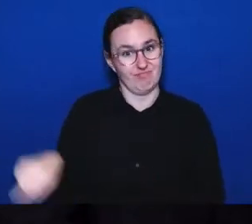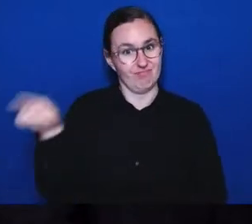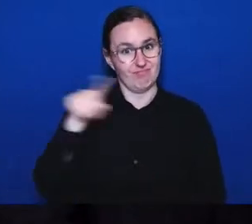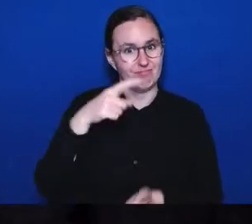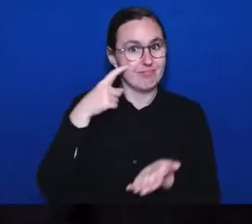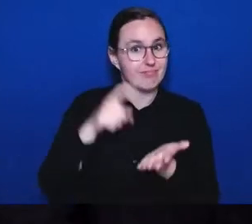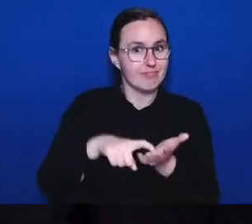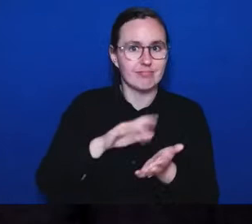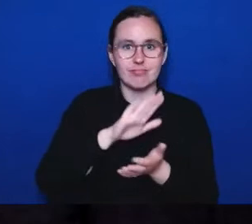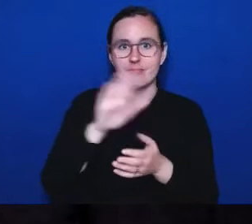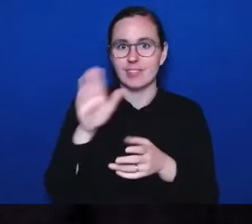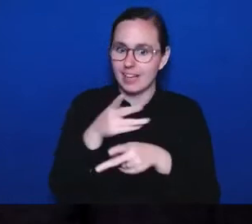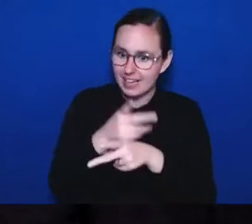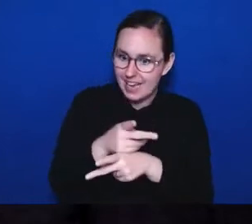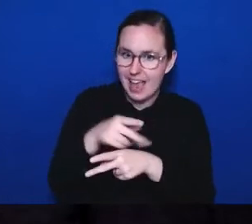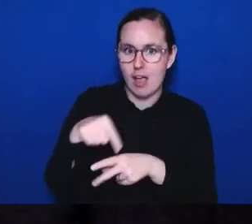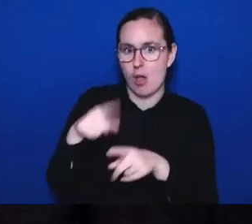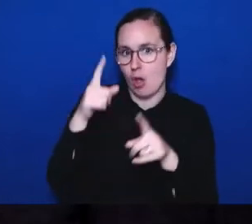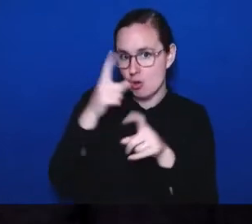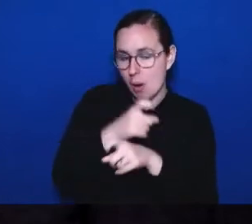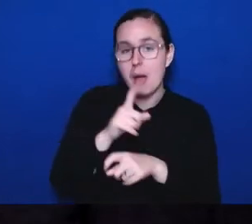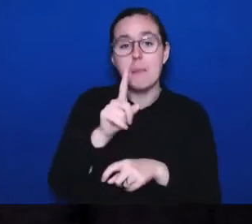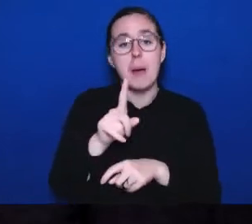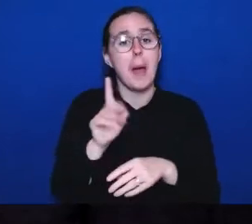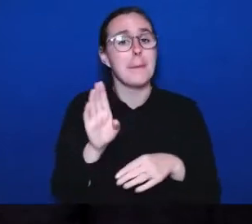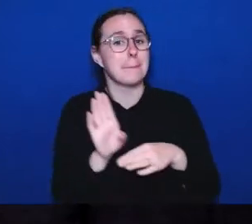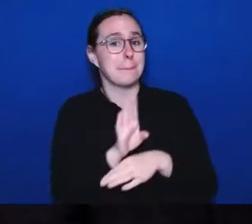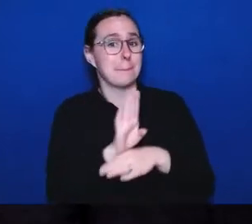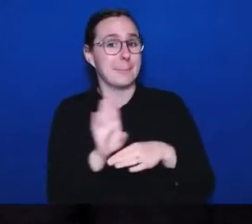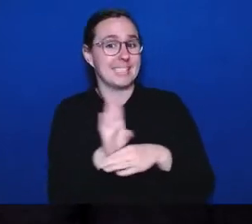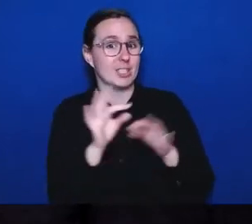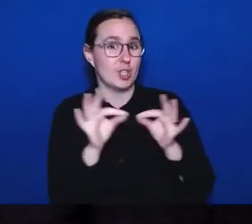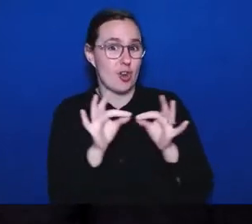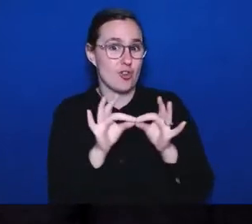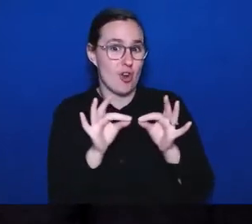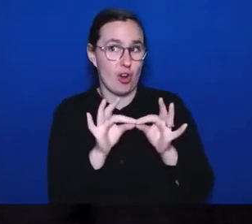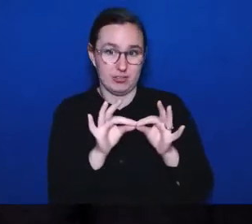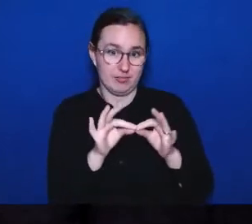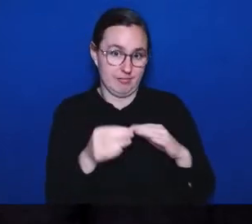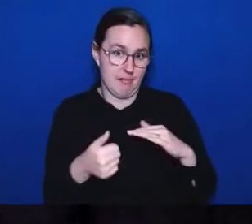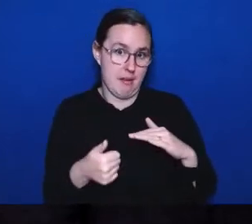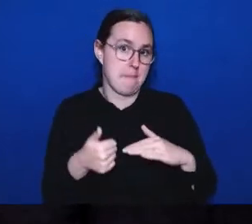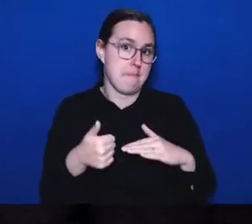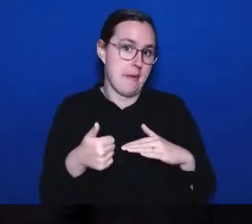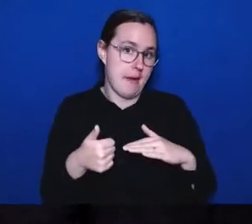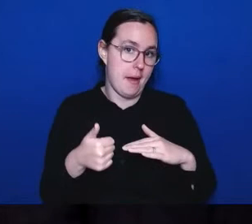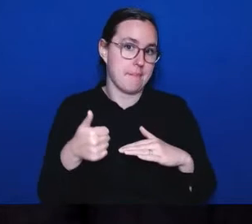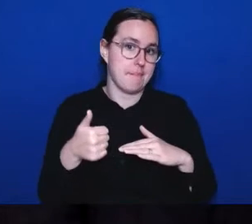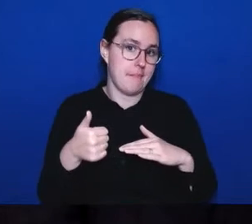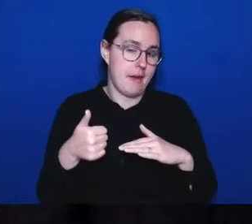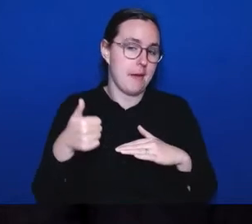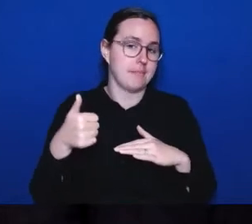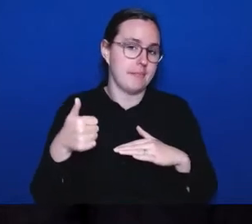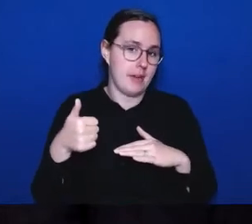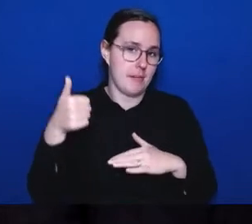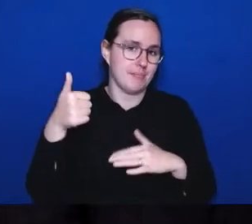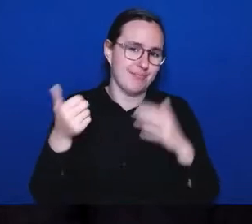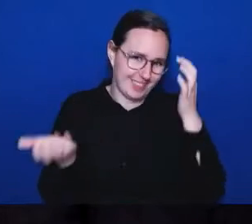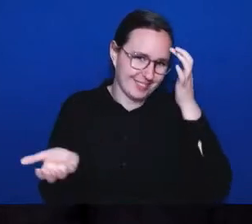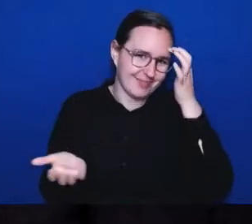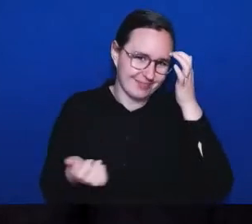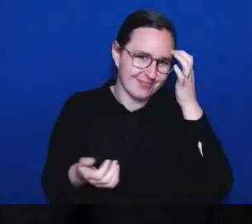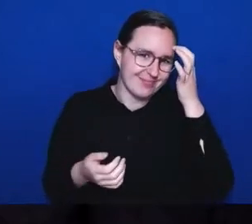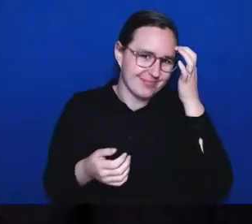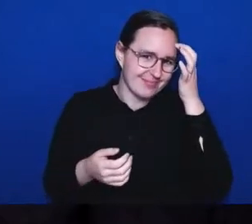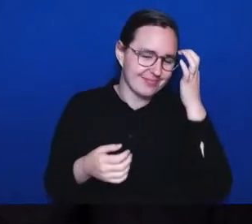address the rising costs of business. I know that from many of our members that heard even of the stabilization interim funding that Minister Dix